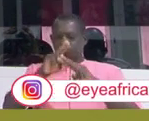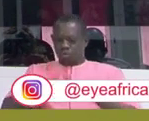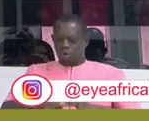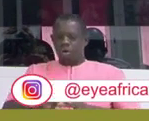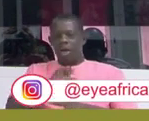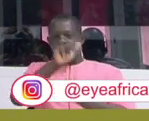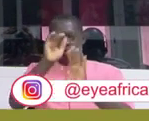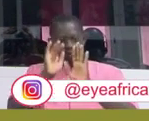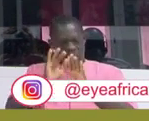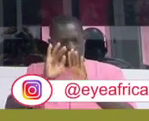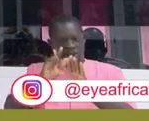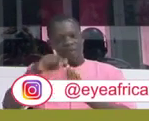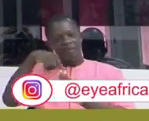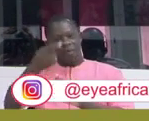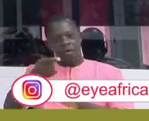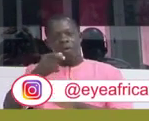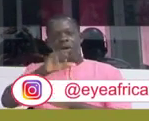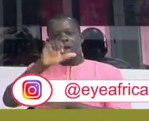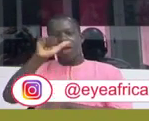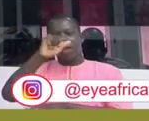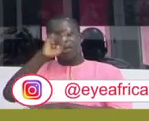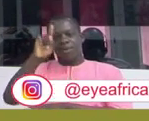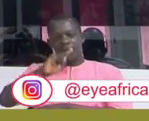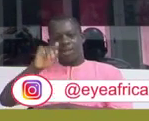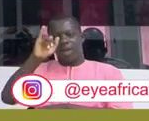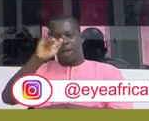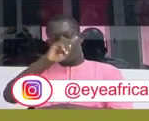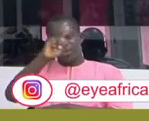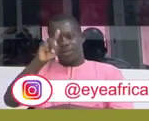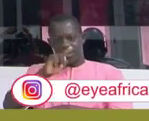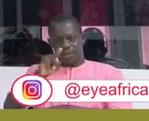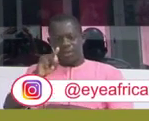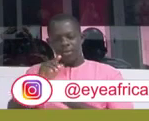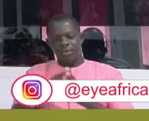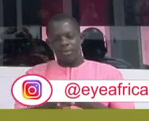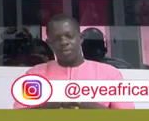door. It said sit down and wait